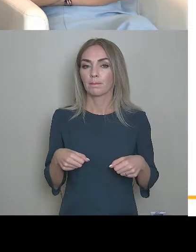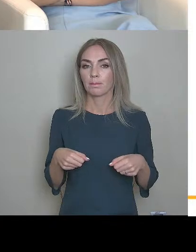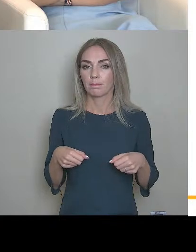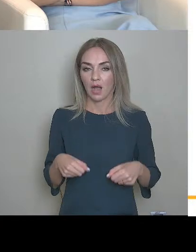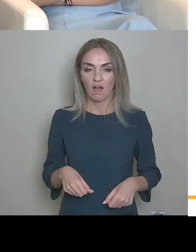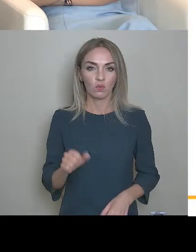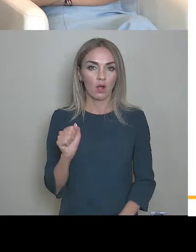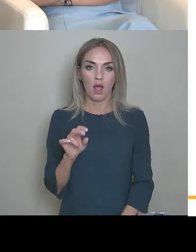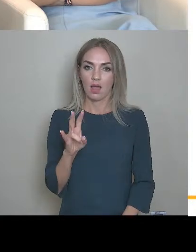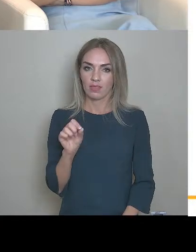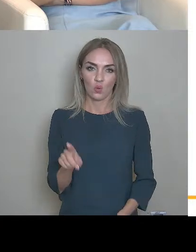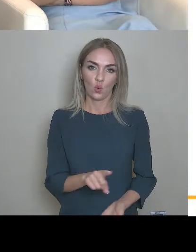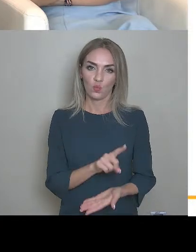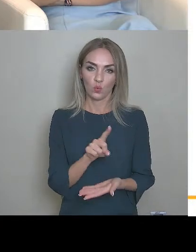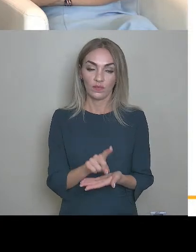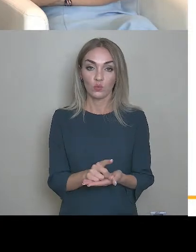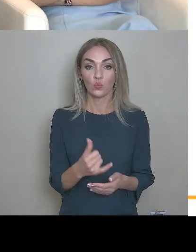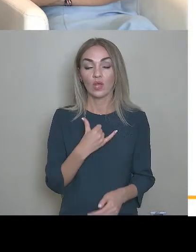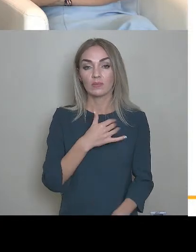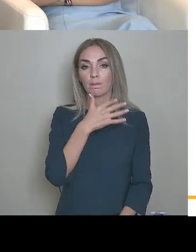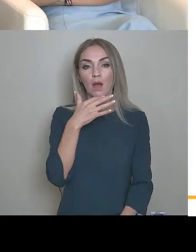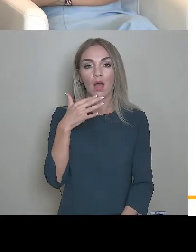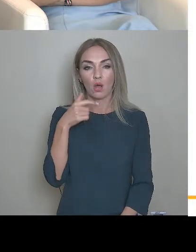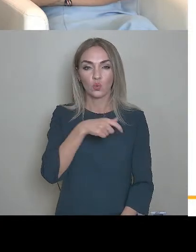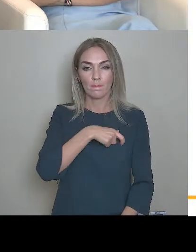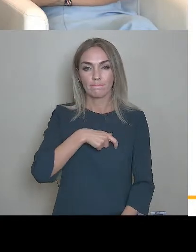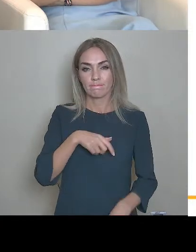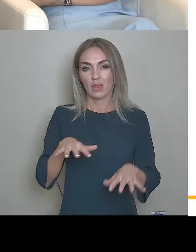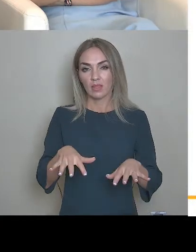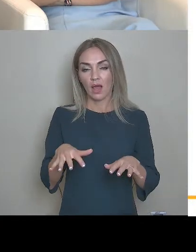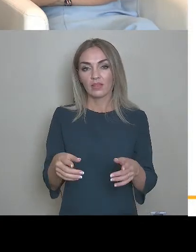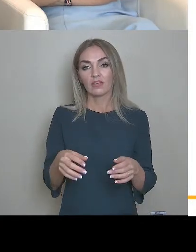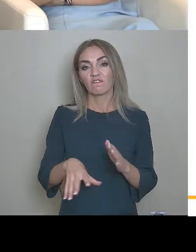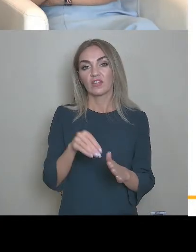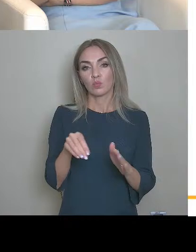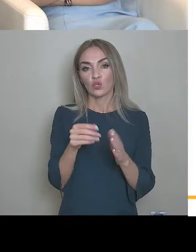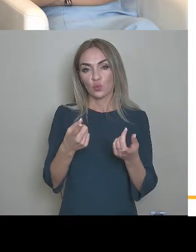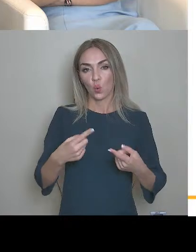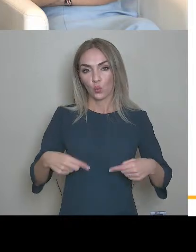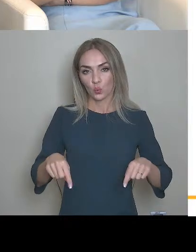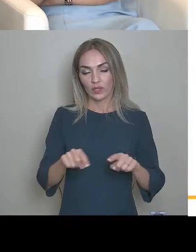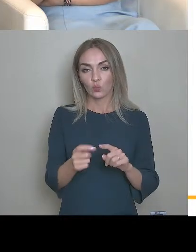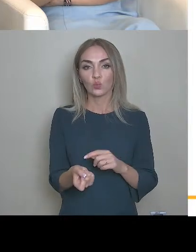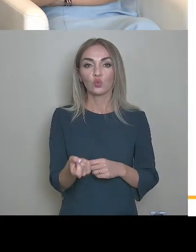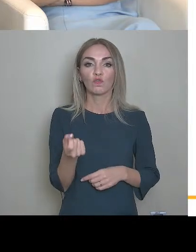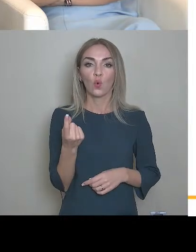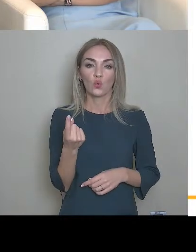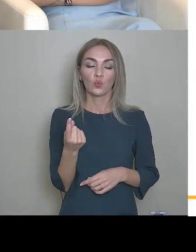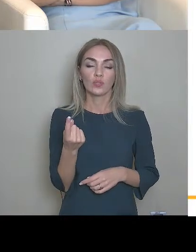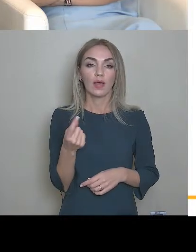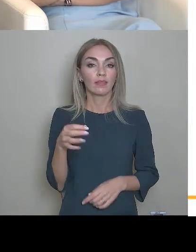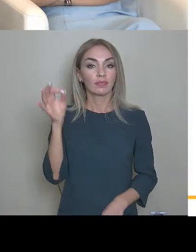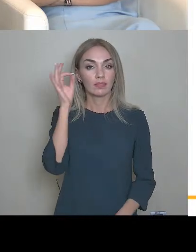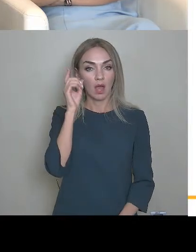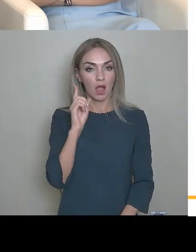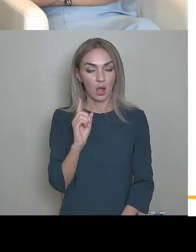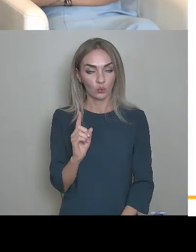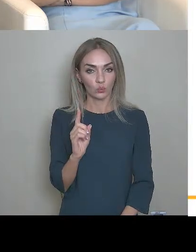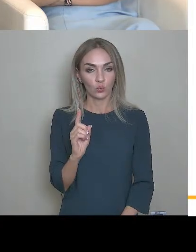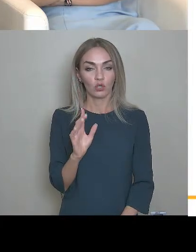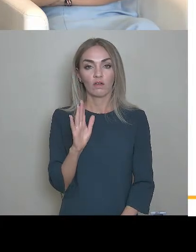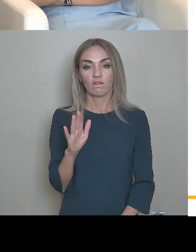the party, but not the obligation. And while the multi-mandate constituencies